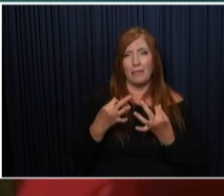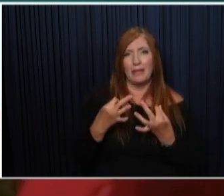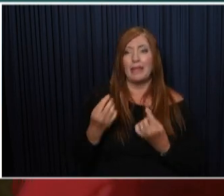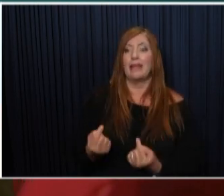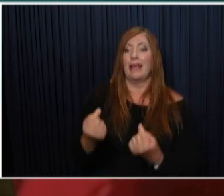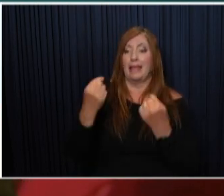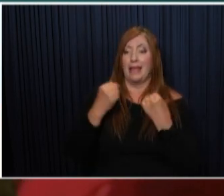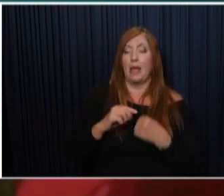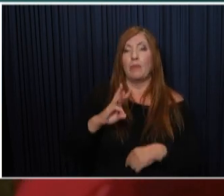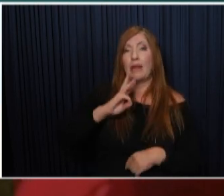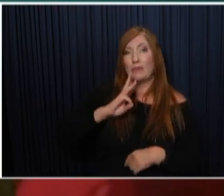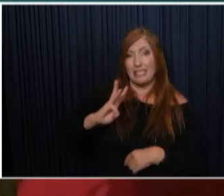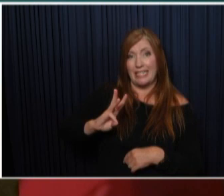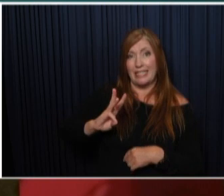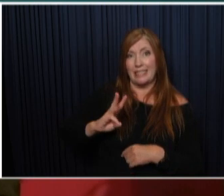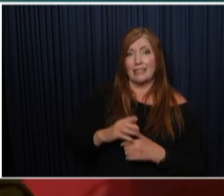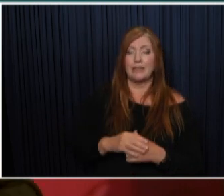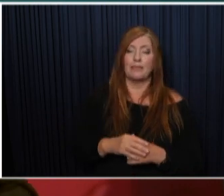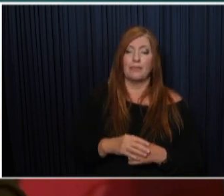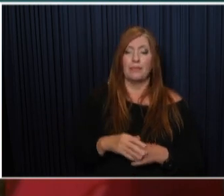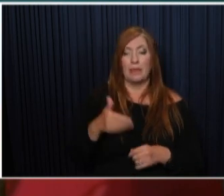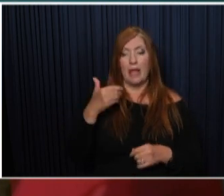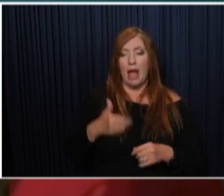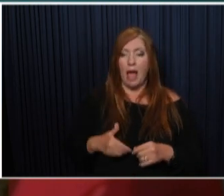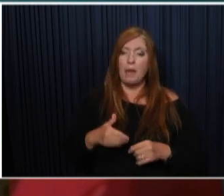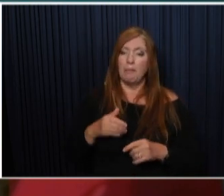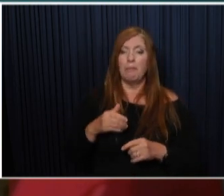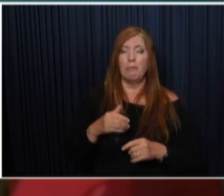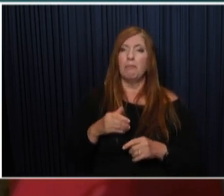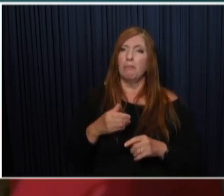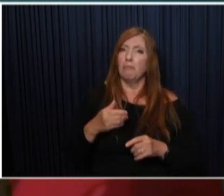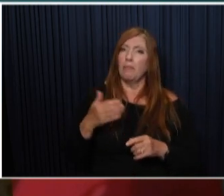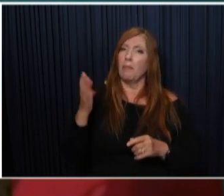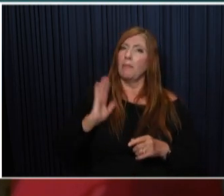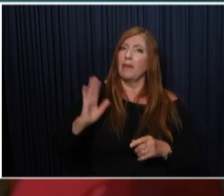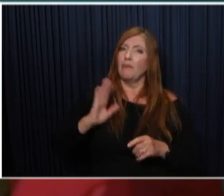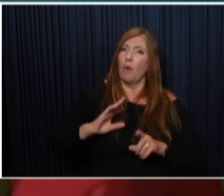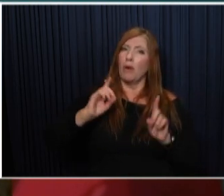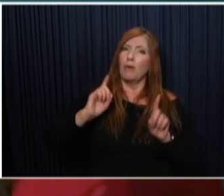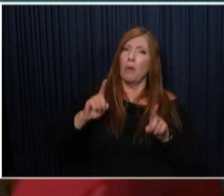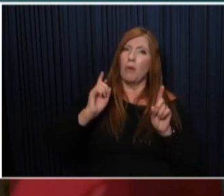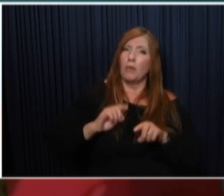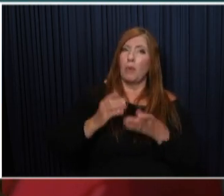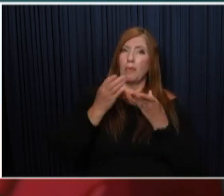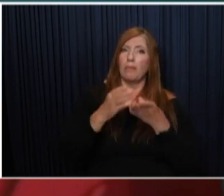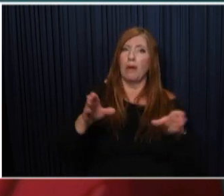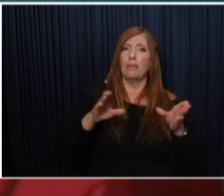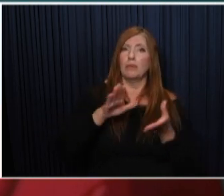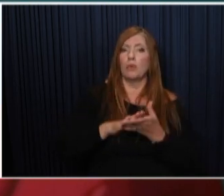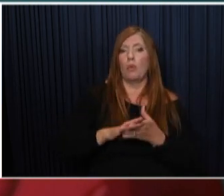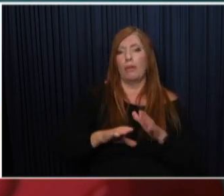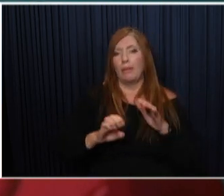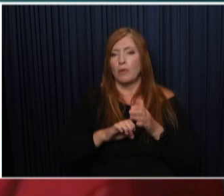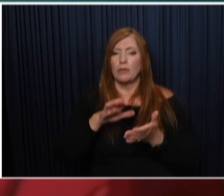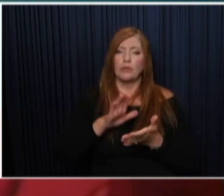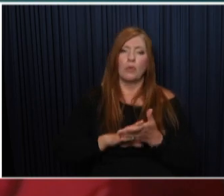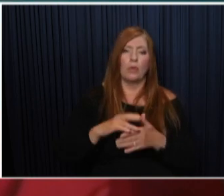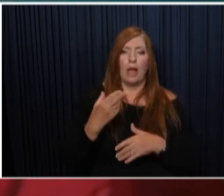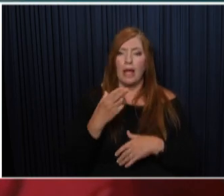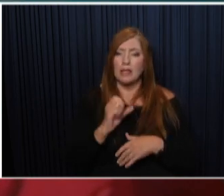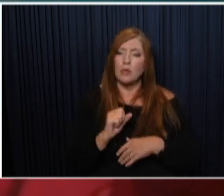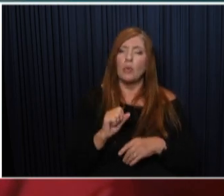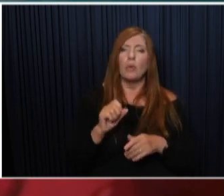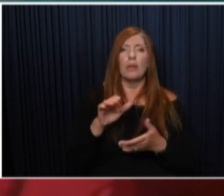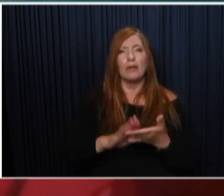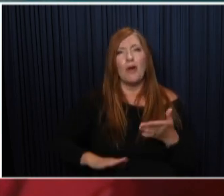here when I was 6. I'm a product of public schools, grade school, high school, started college, enlisted in the U.S.